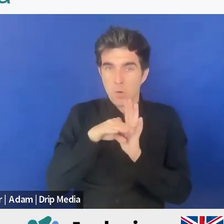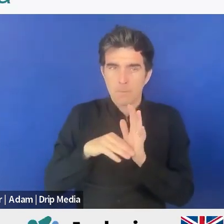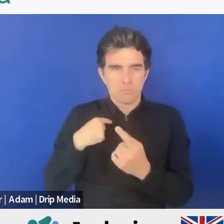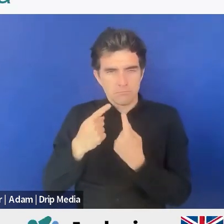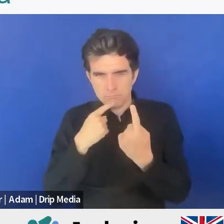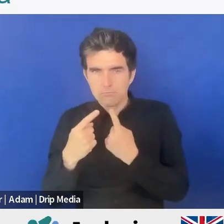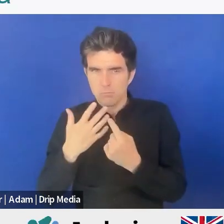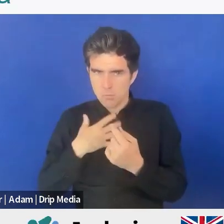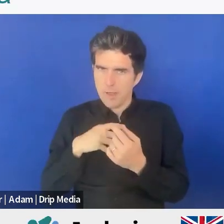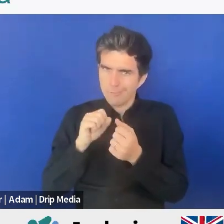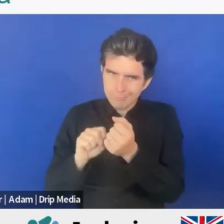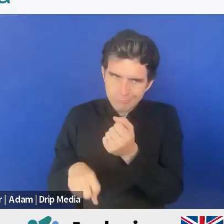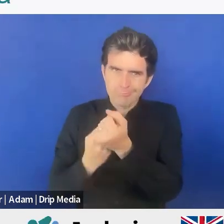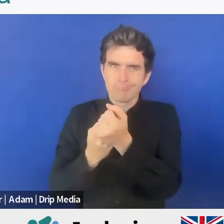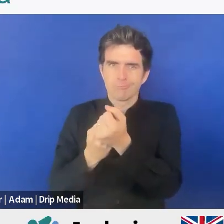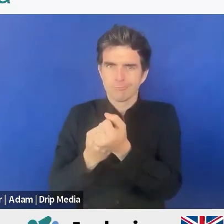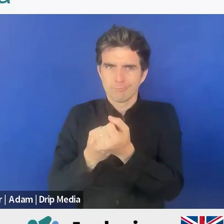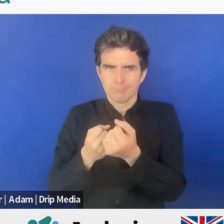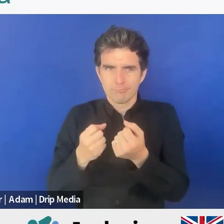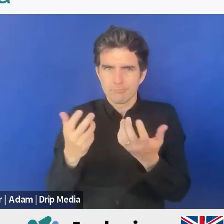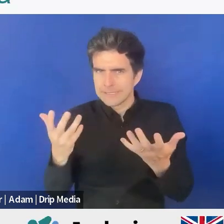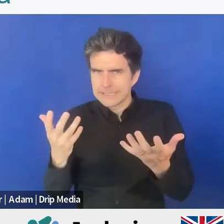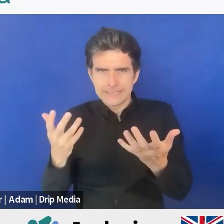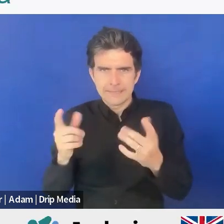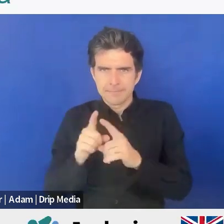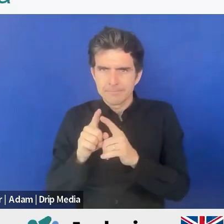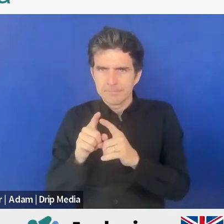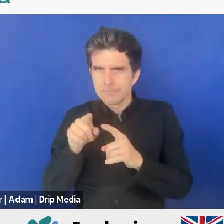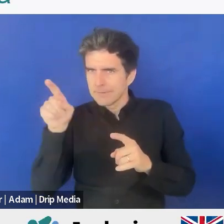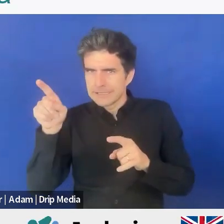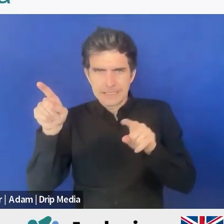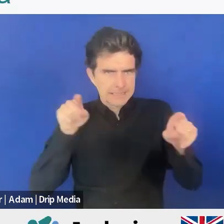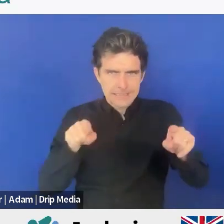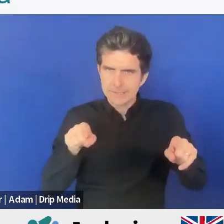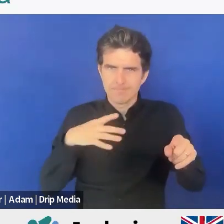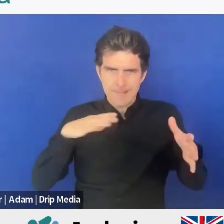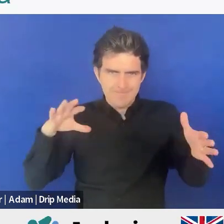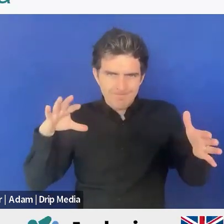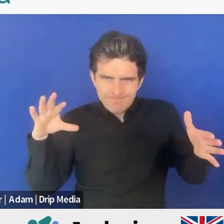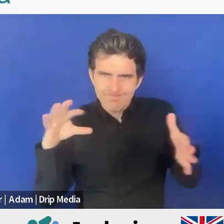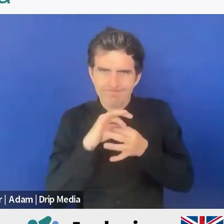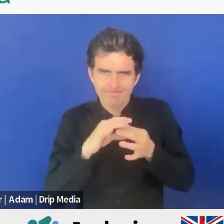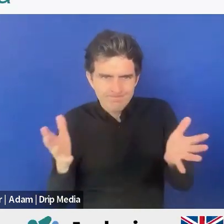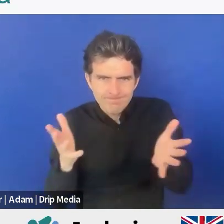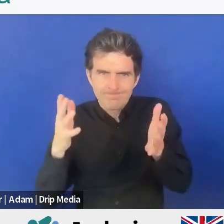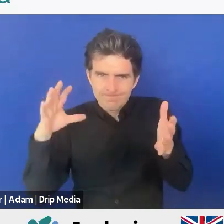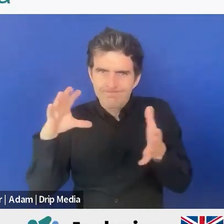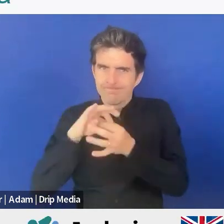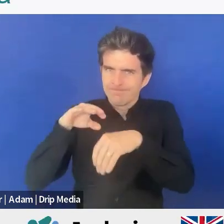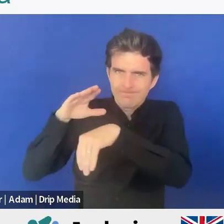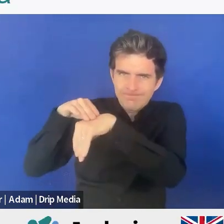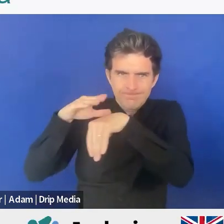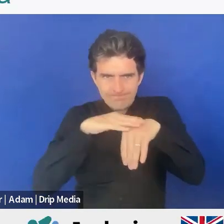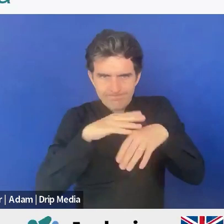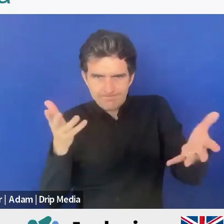identifying children who needed support, and also linking to the current provision that was made, that was